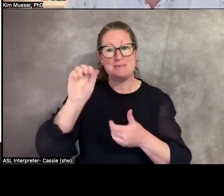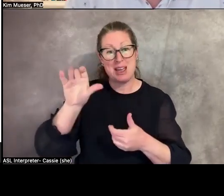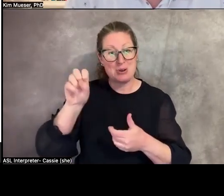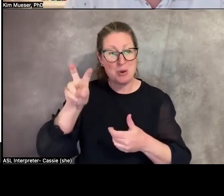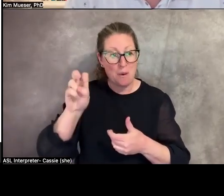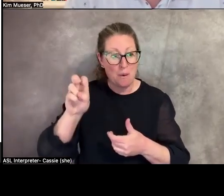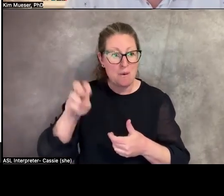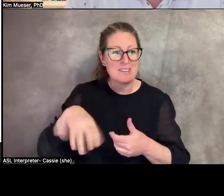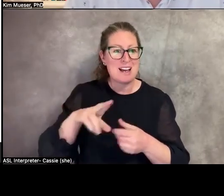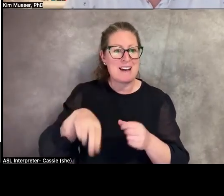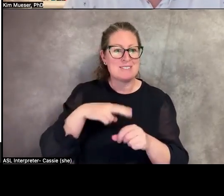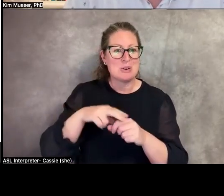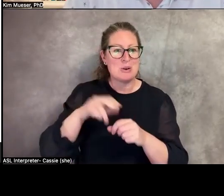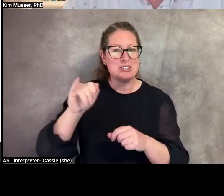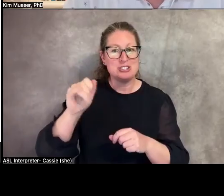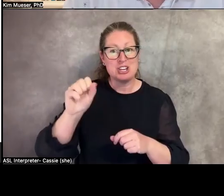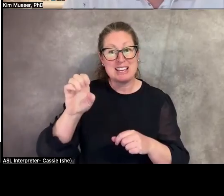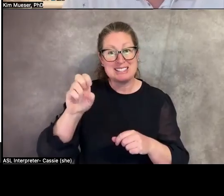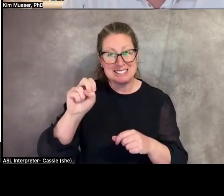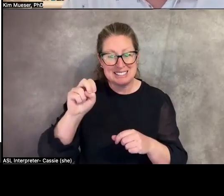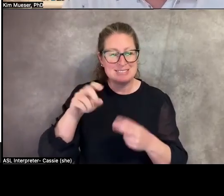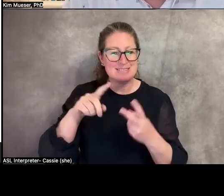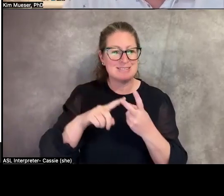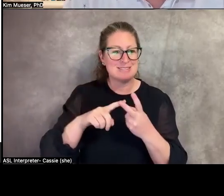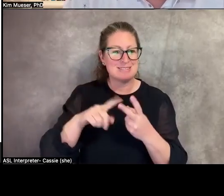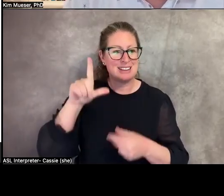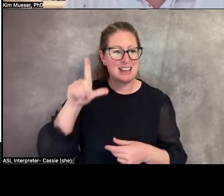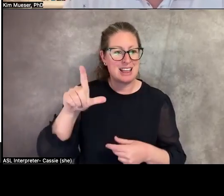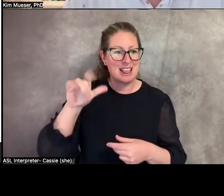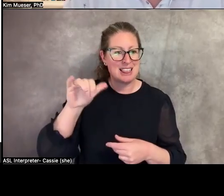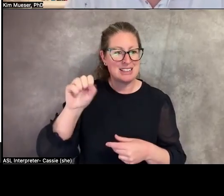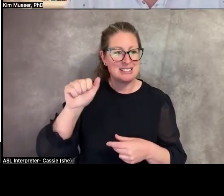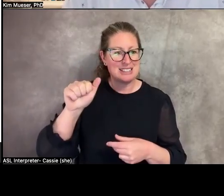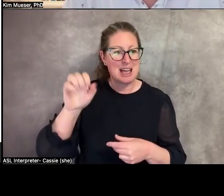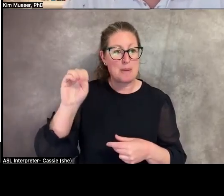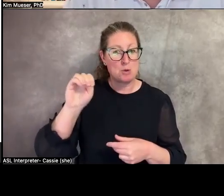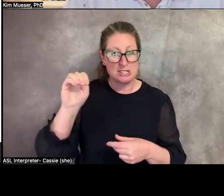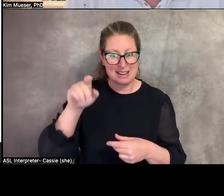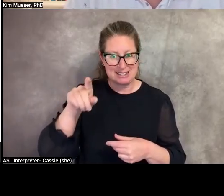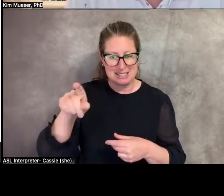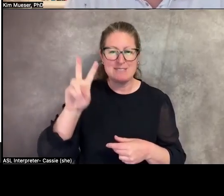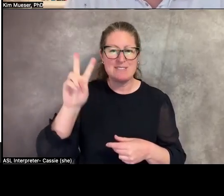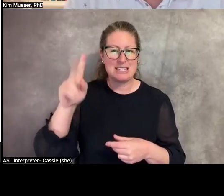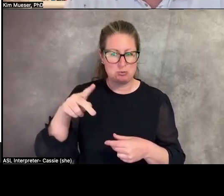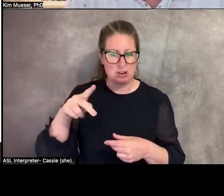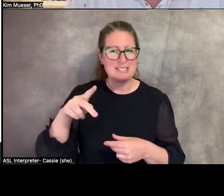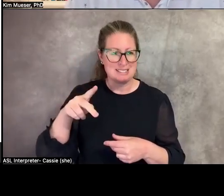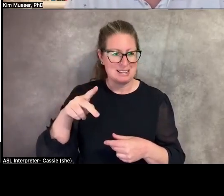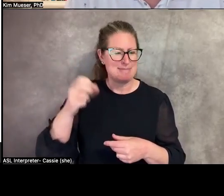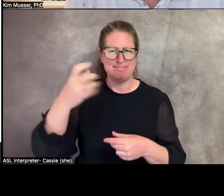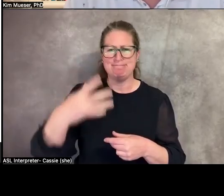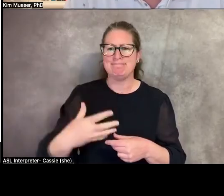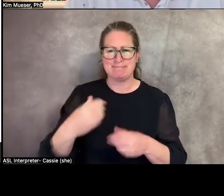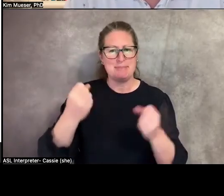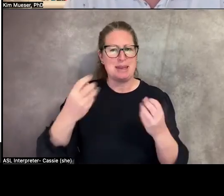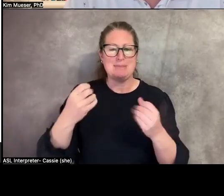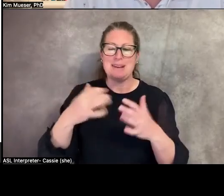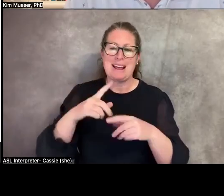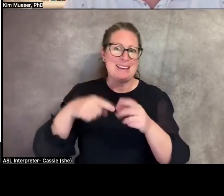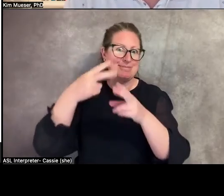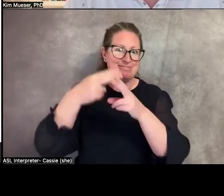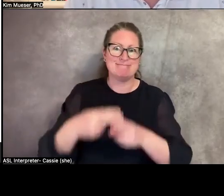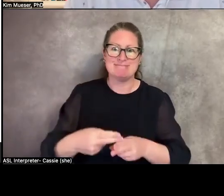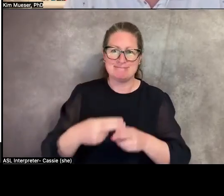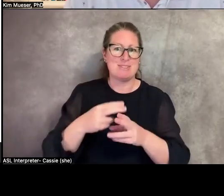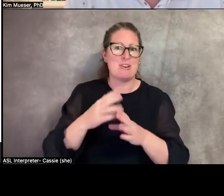who you have heard about, Lisa Morantanti as the vice president, and many others, too many to name here.